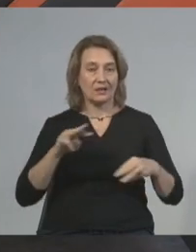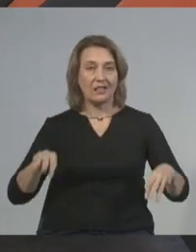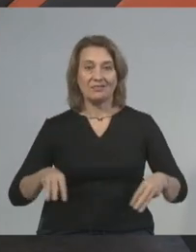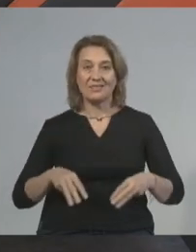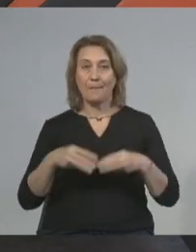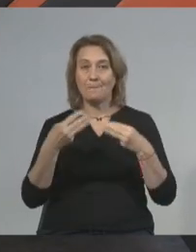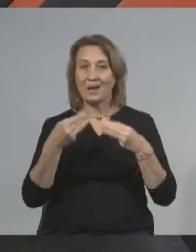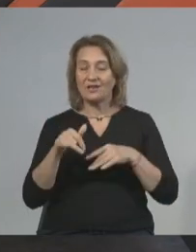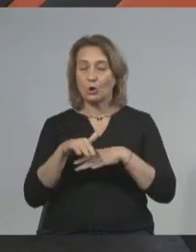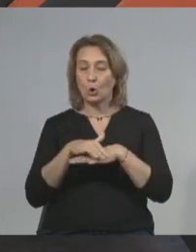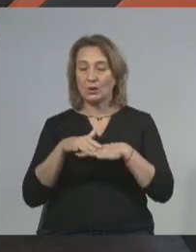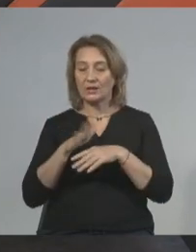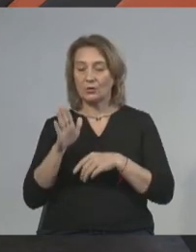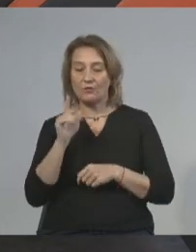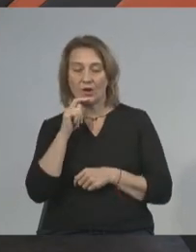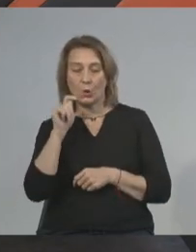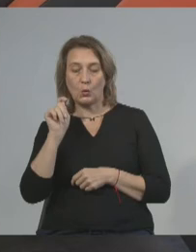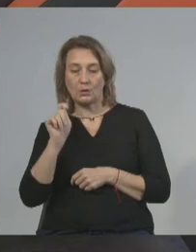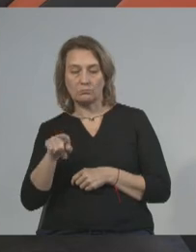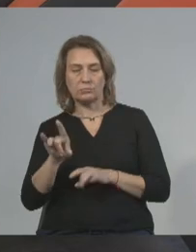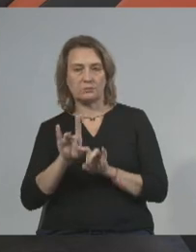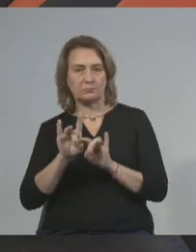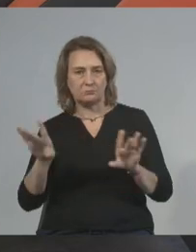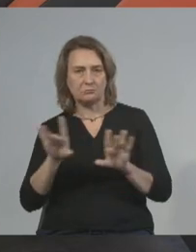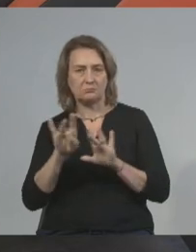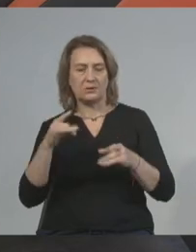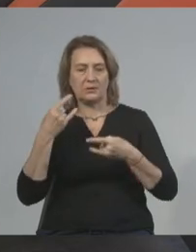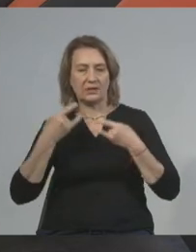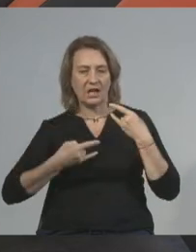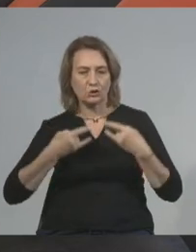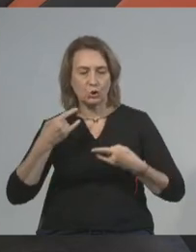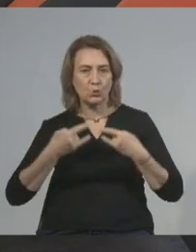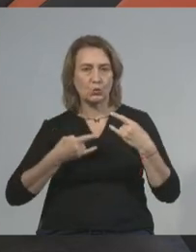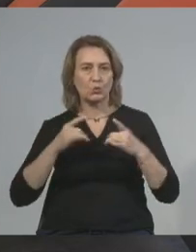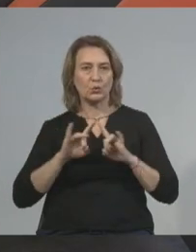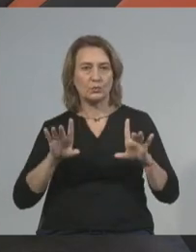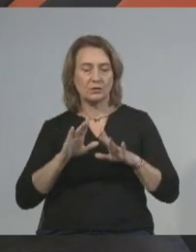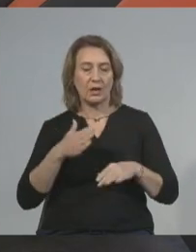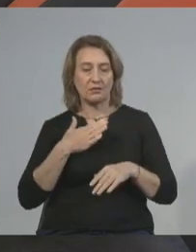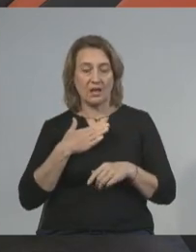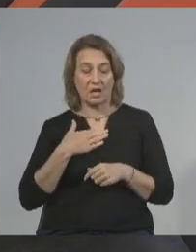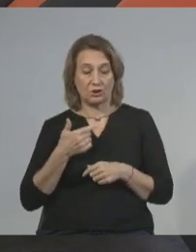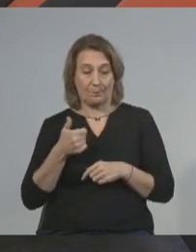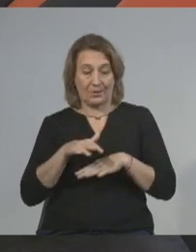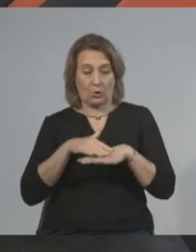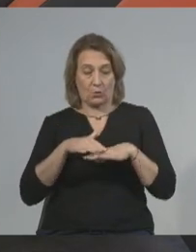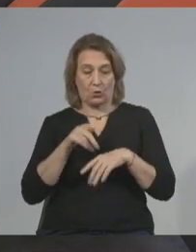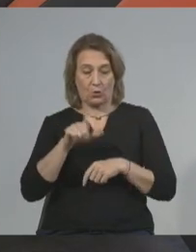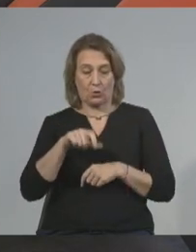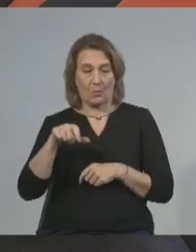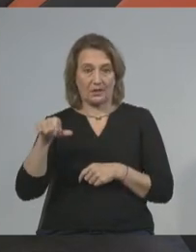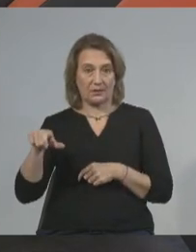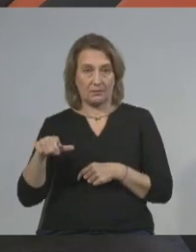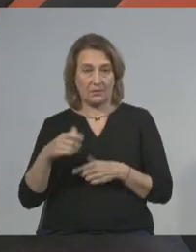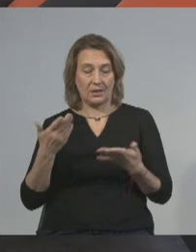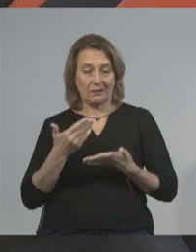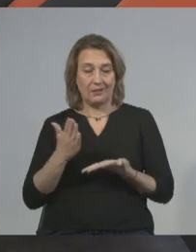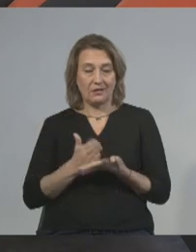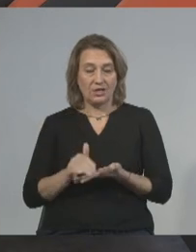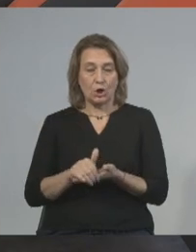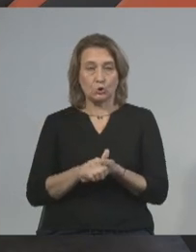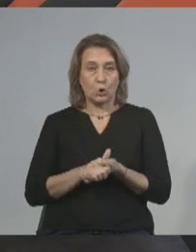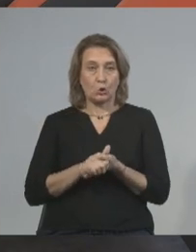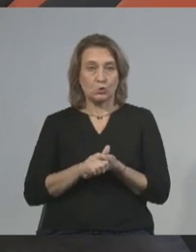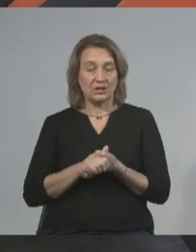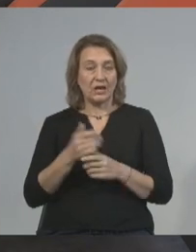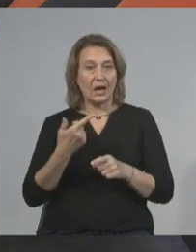some key players in the media market of ukraine that use this propaganda so